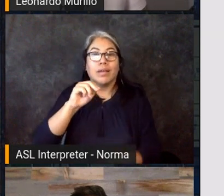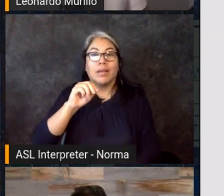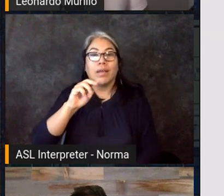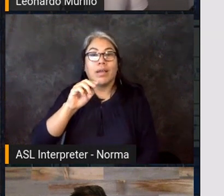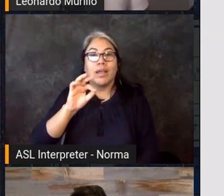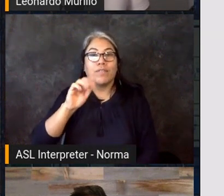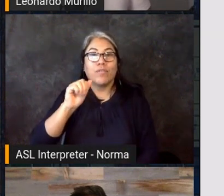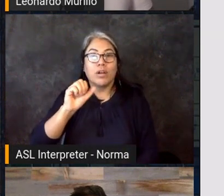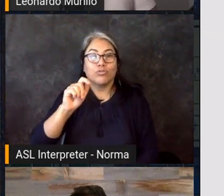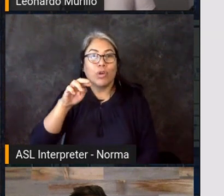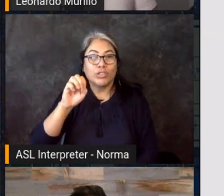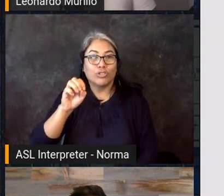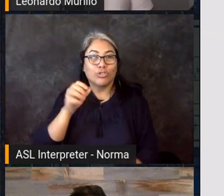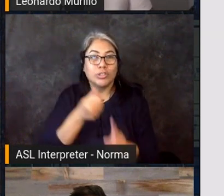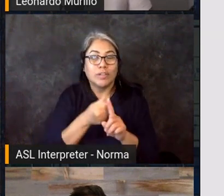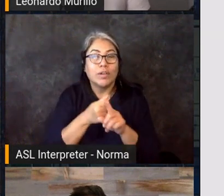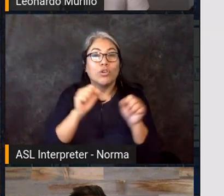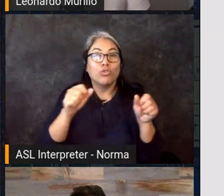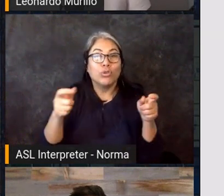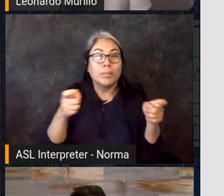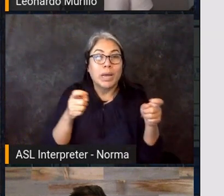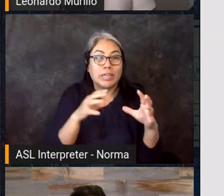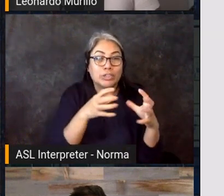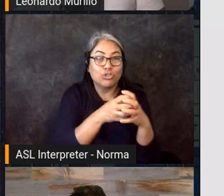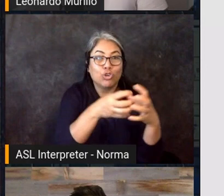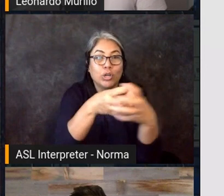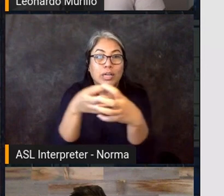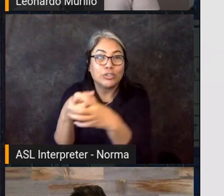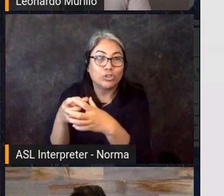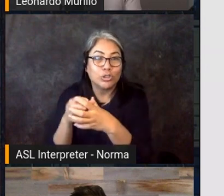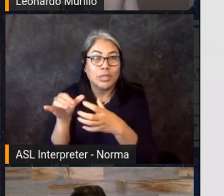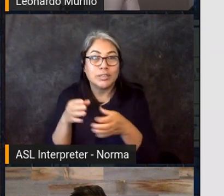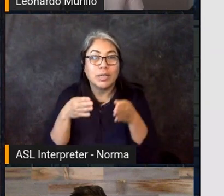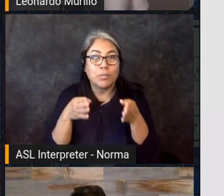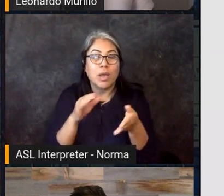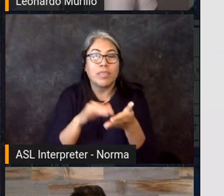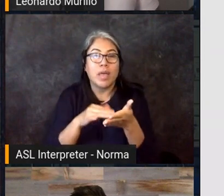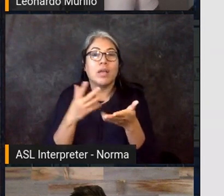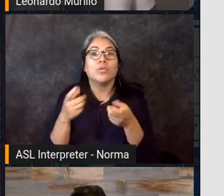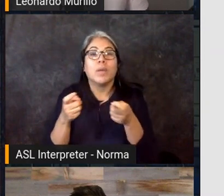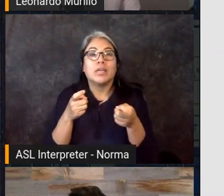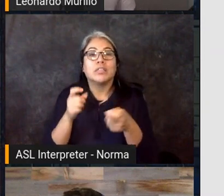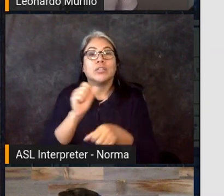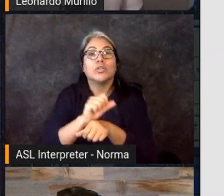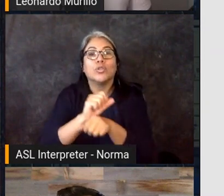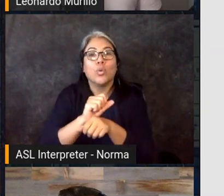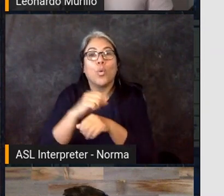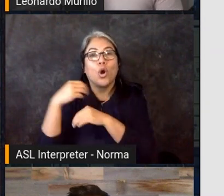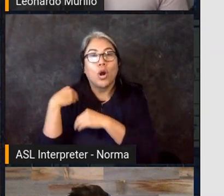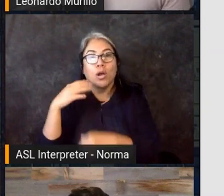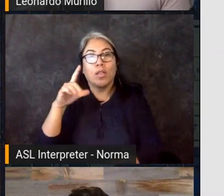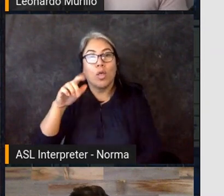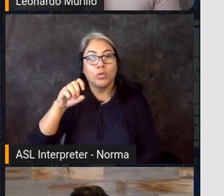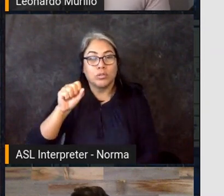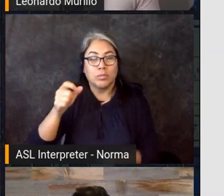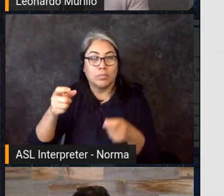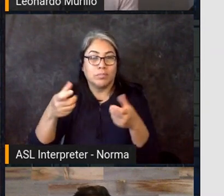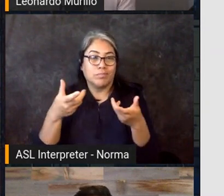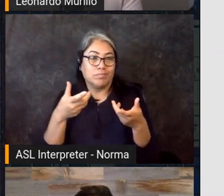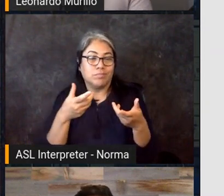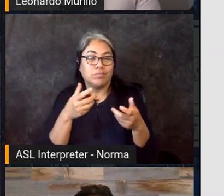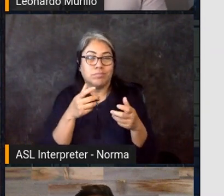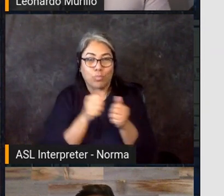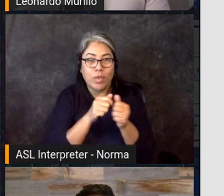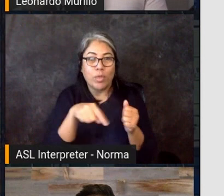clusters in the same way that you manage the workloads running in those clusters. So with GitOps, we have